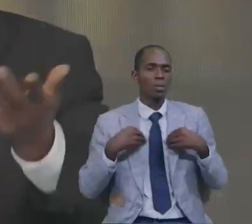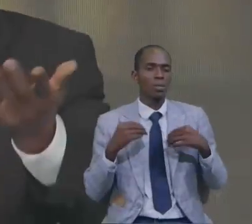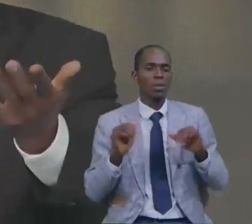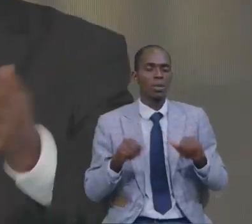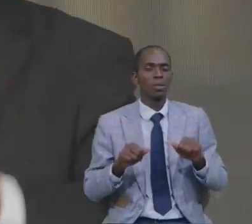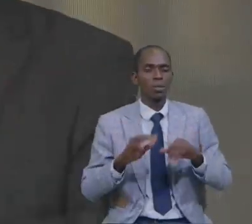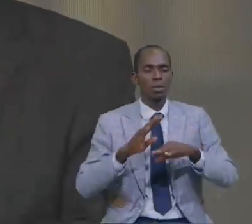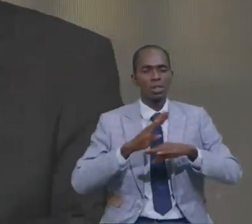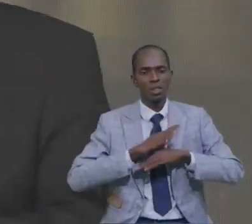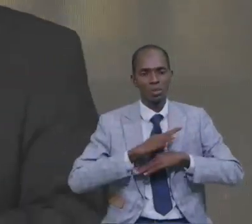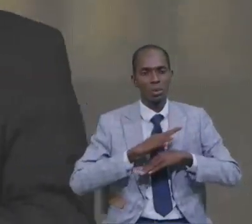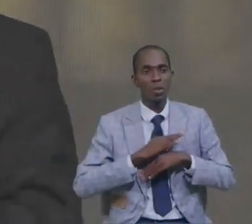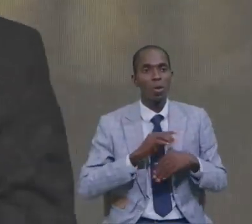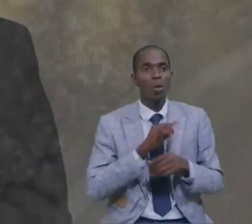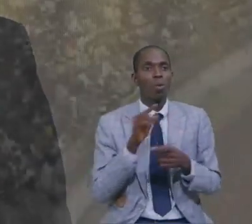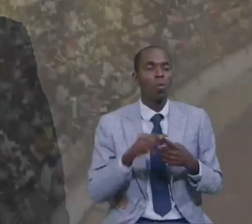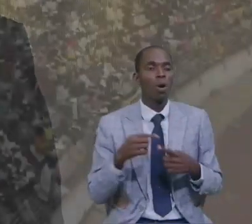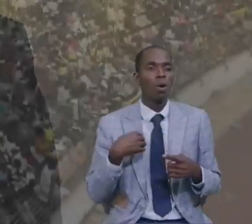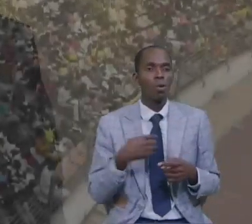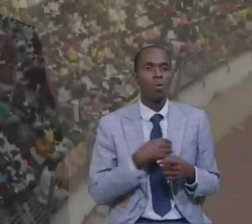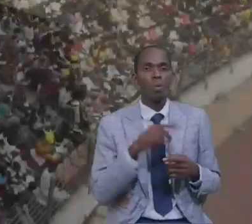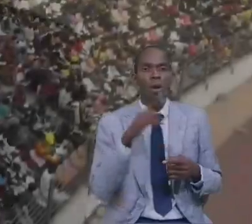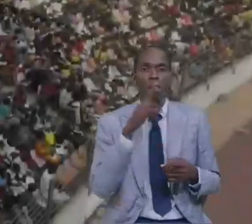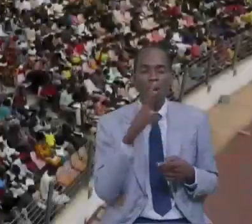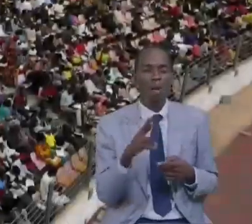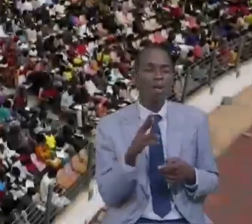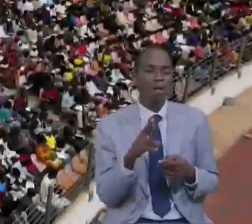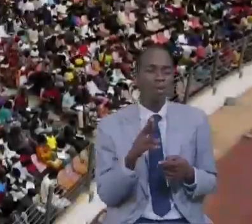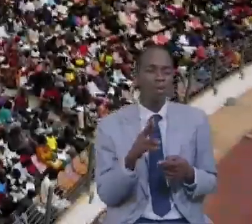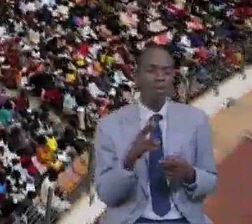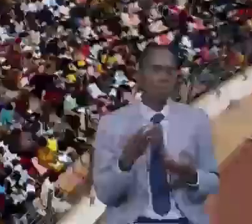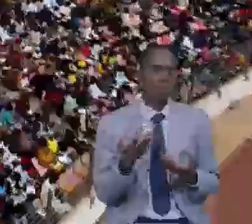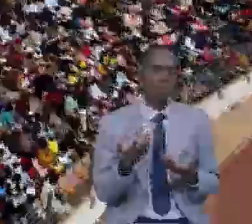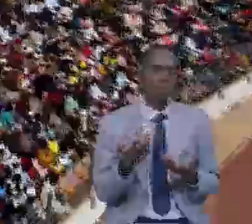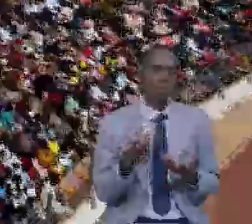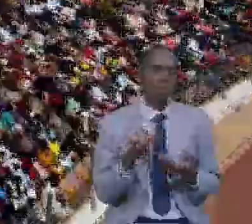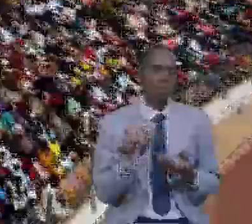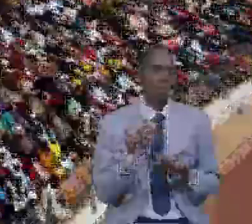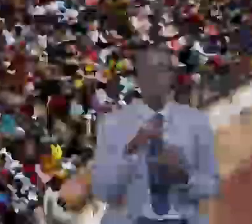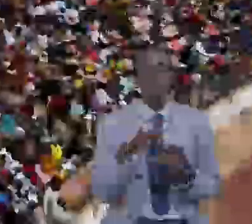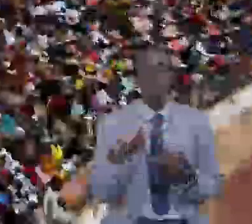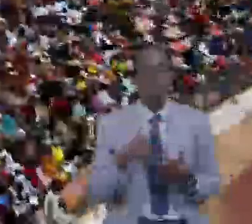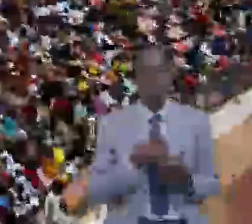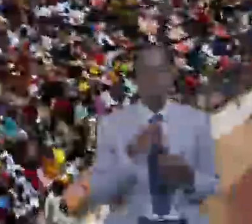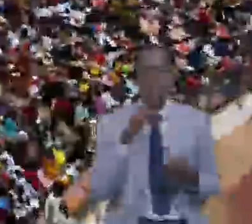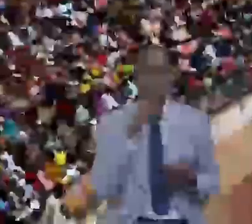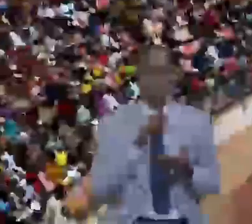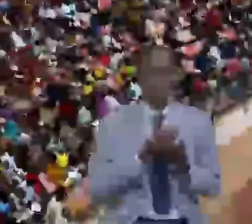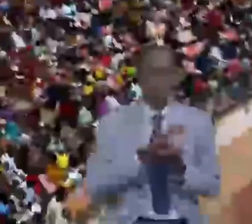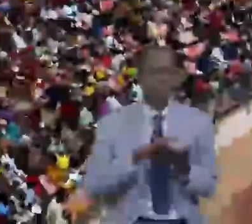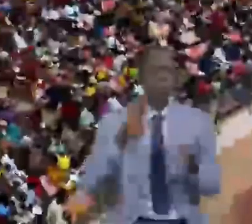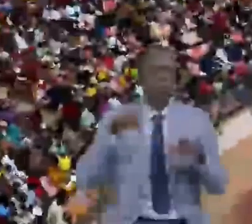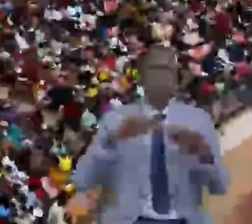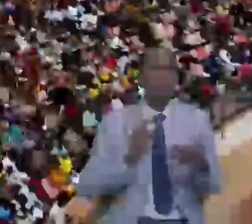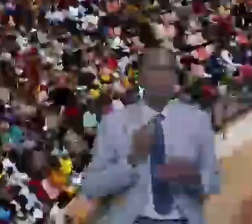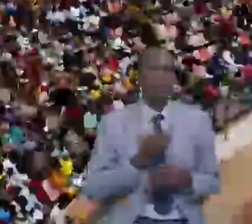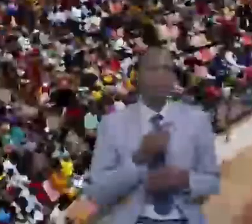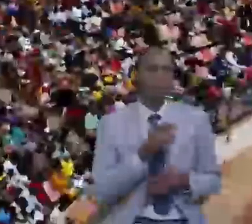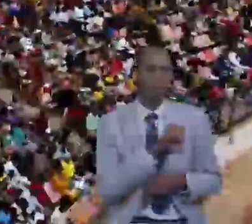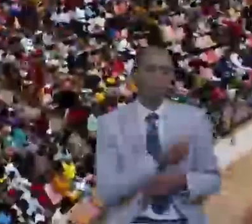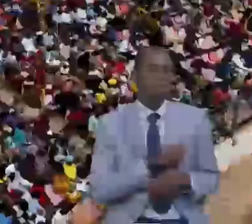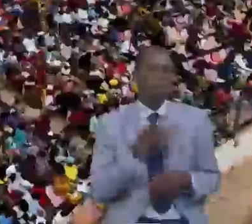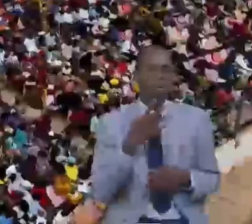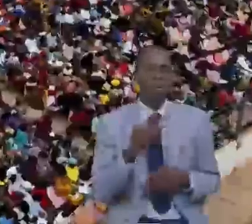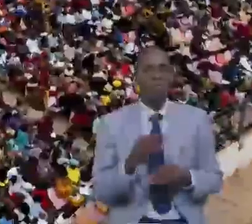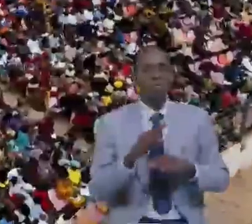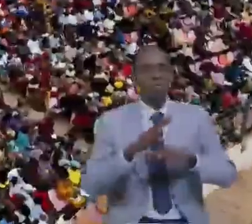contentment. But godliness with contentment is great gain. 1 Timothy chapter